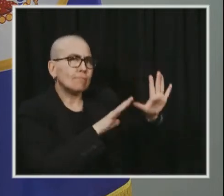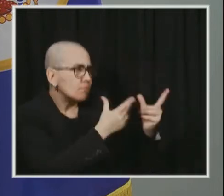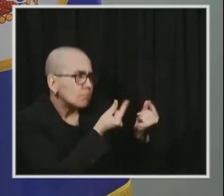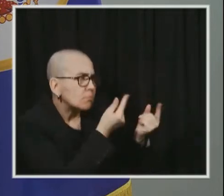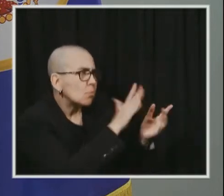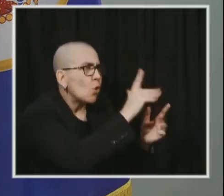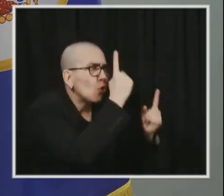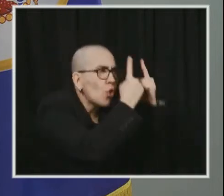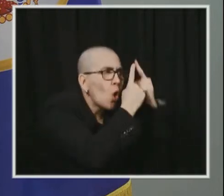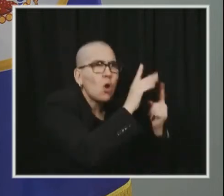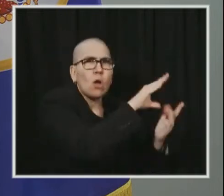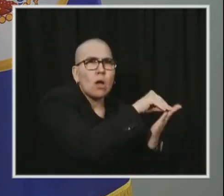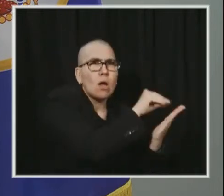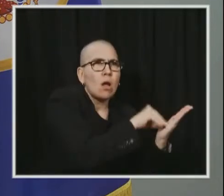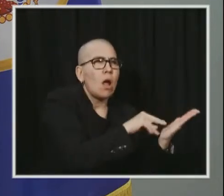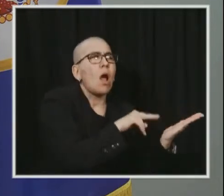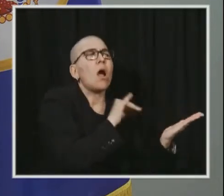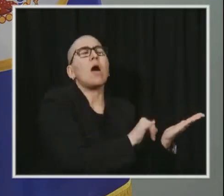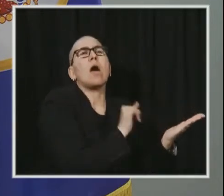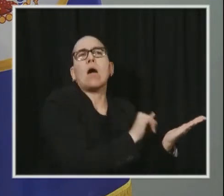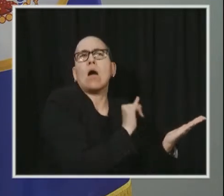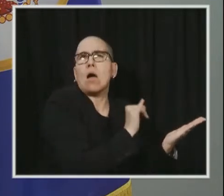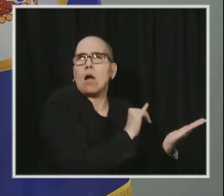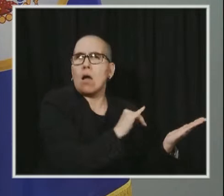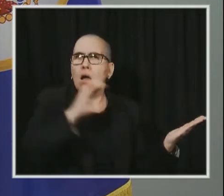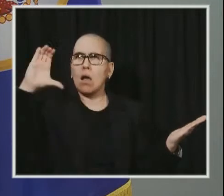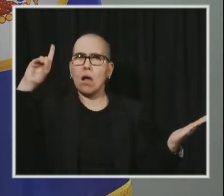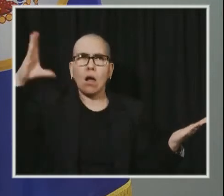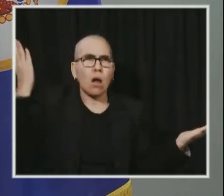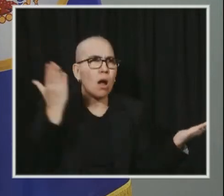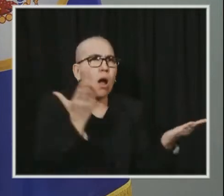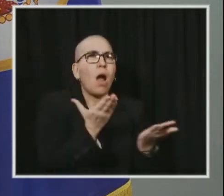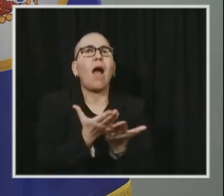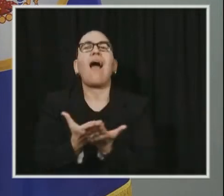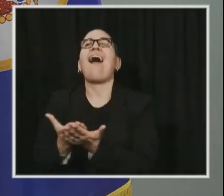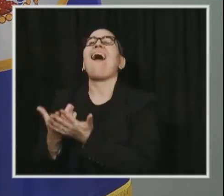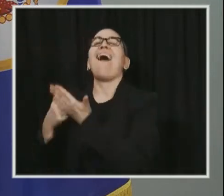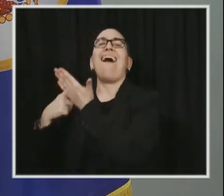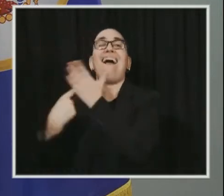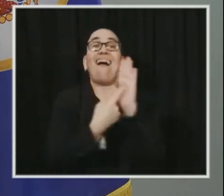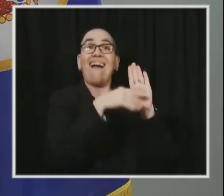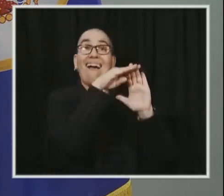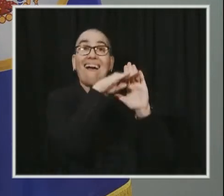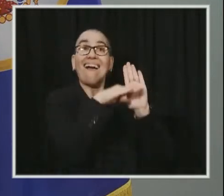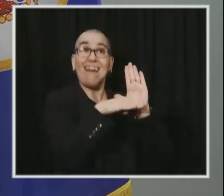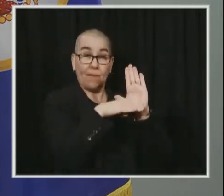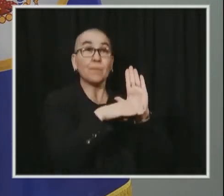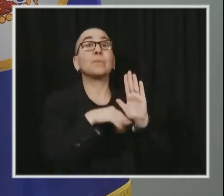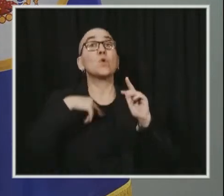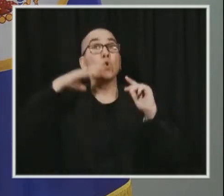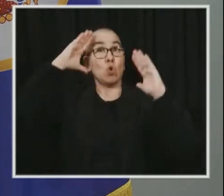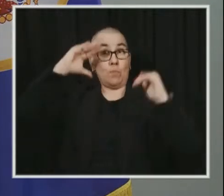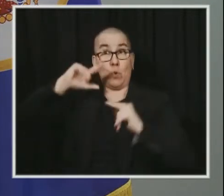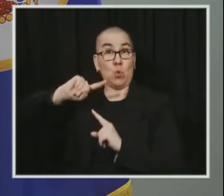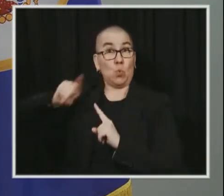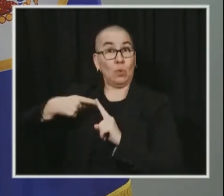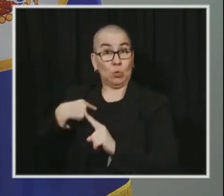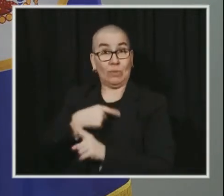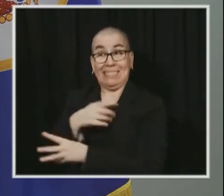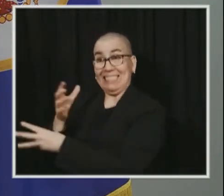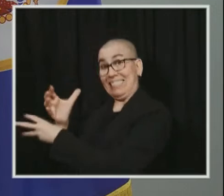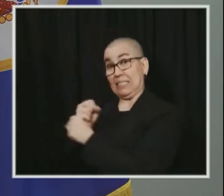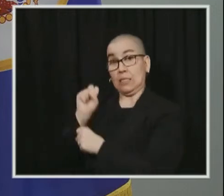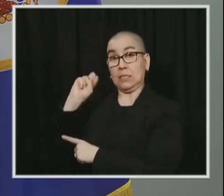CDC, in setting out today's new guidelines. We hope that supply will allow us to move fast and to meet the timeline